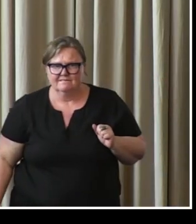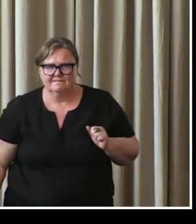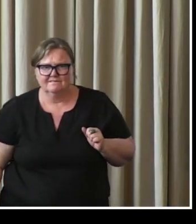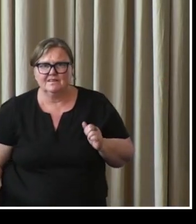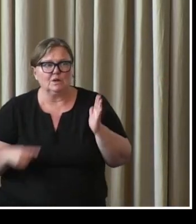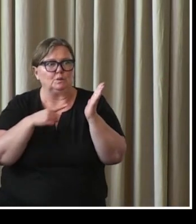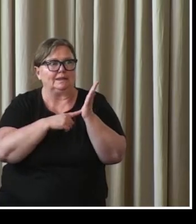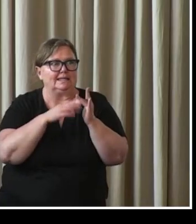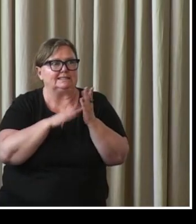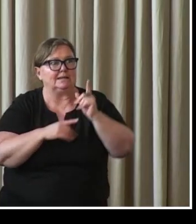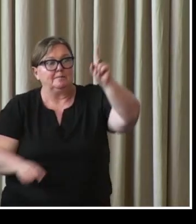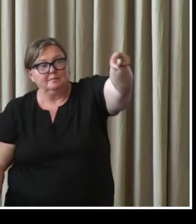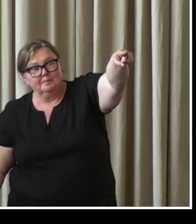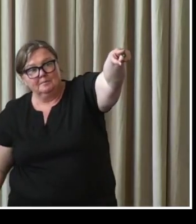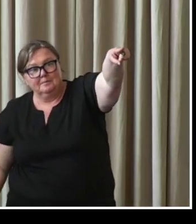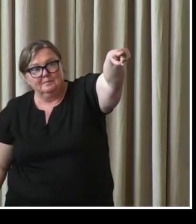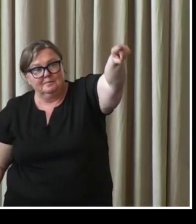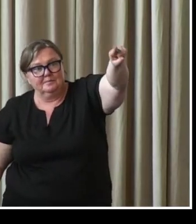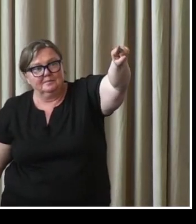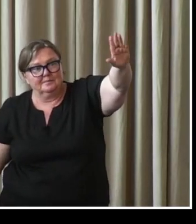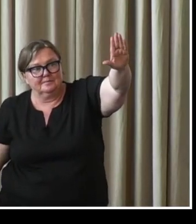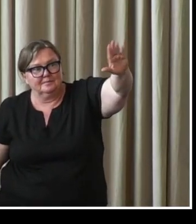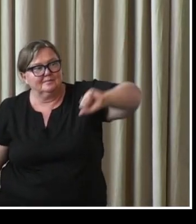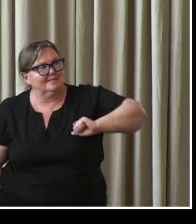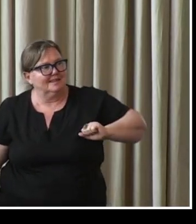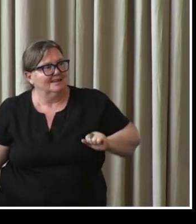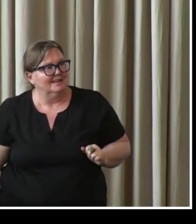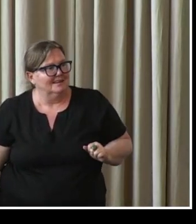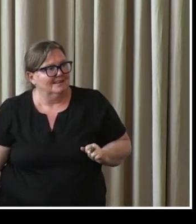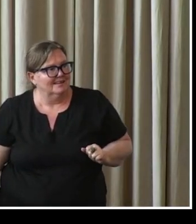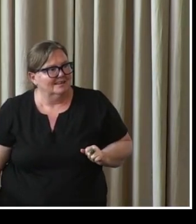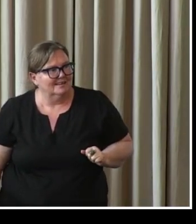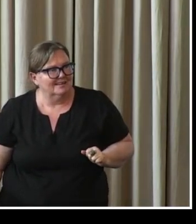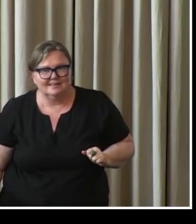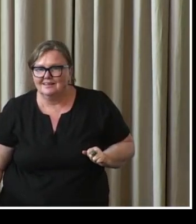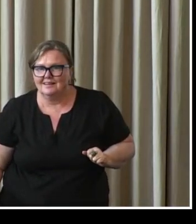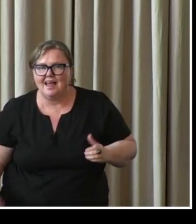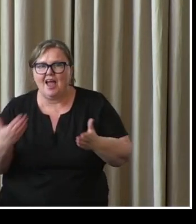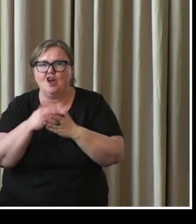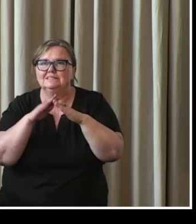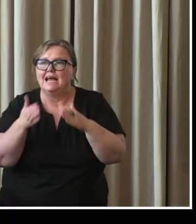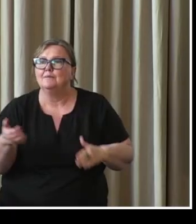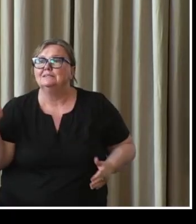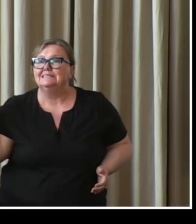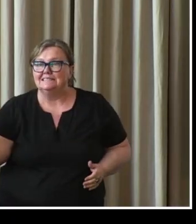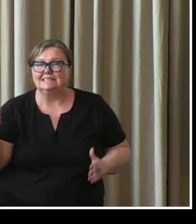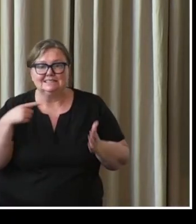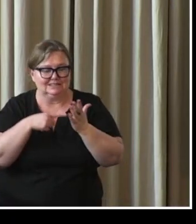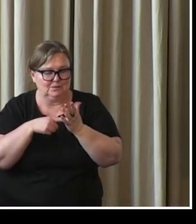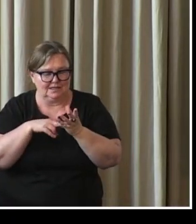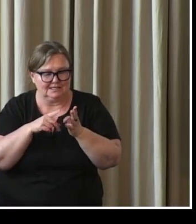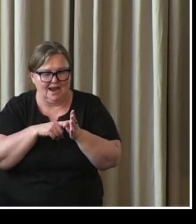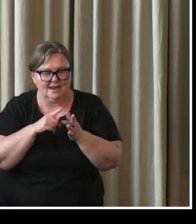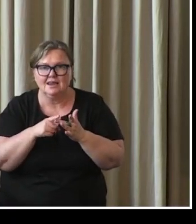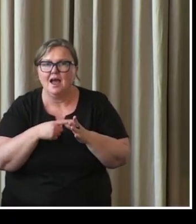Tim. There are numbers on the table too. And on table 6 with